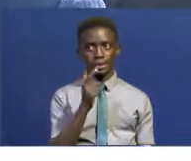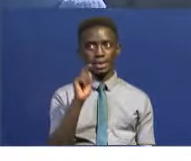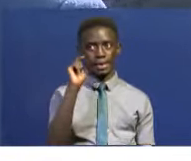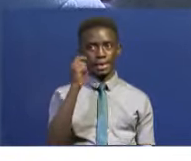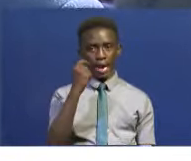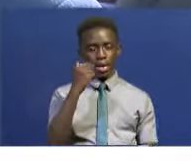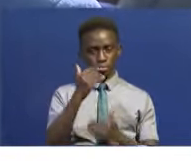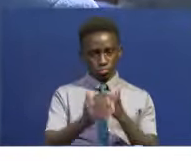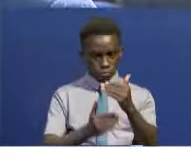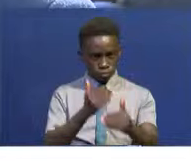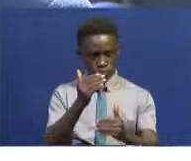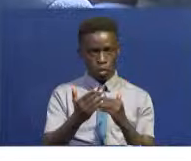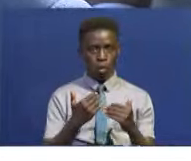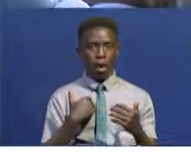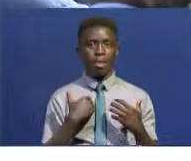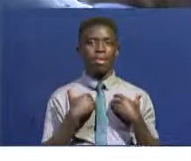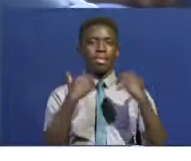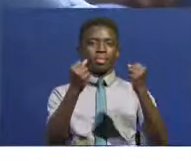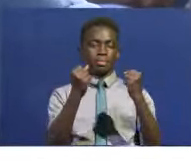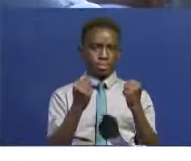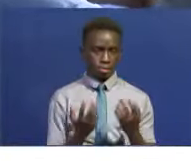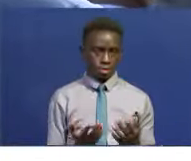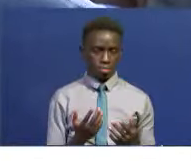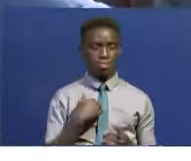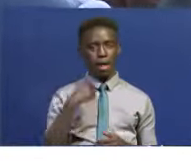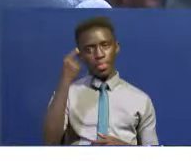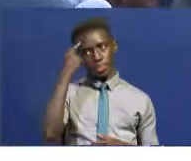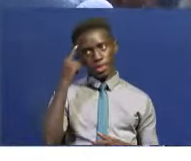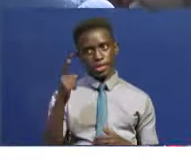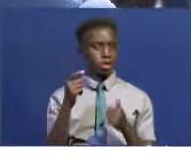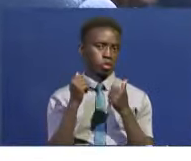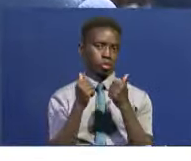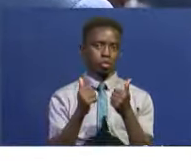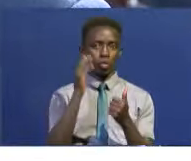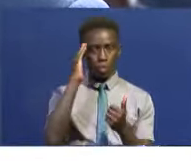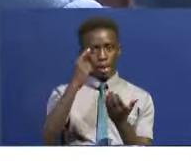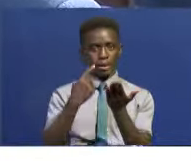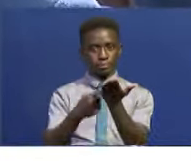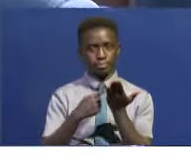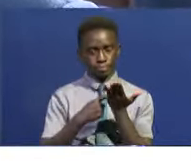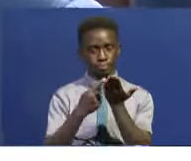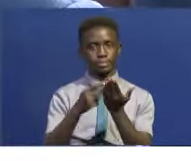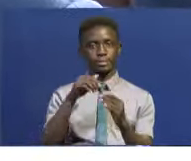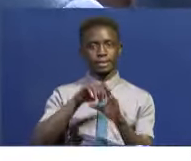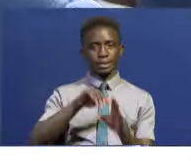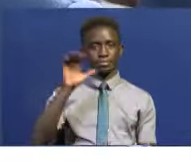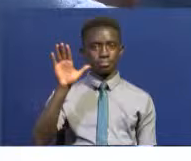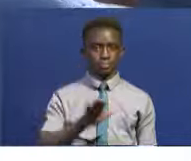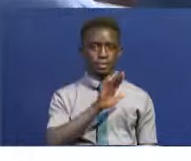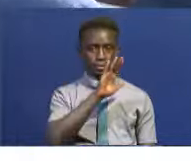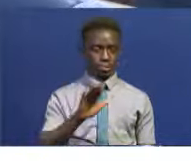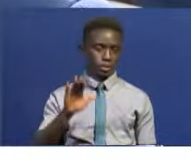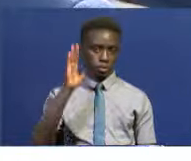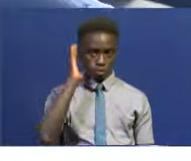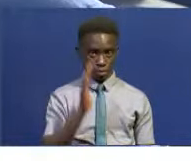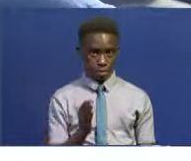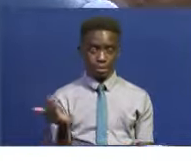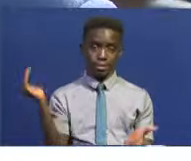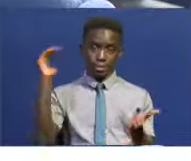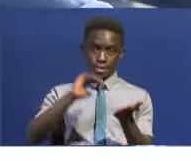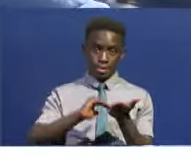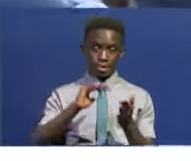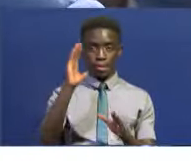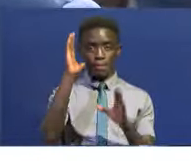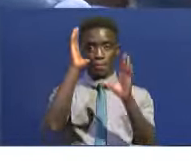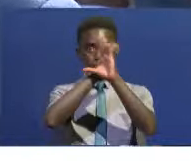recovery. And I think it's good, and we'll debate in the House. There are other things which we must say, that the President should do more